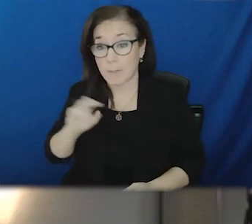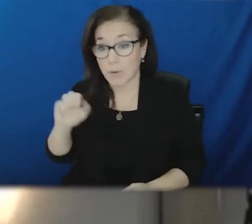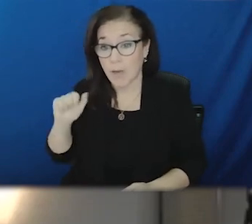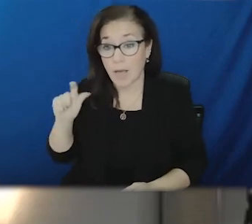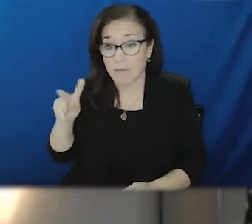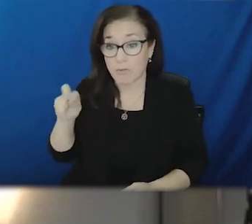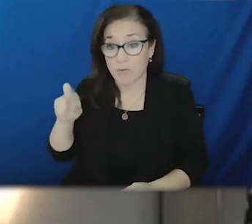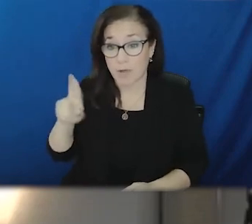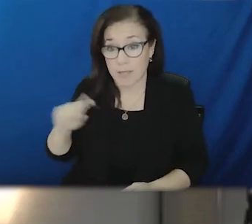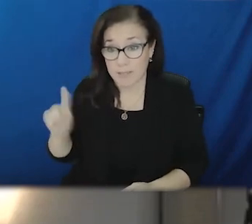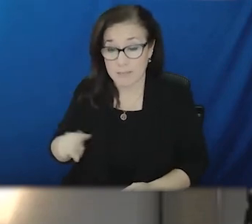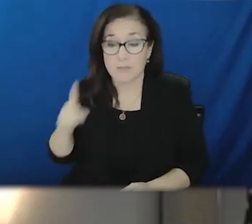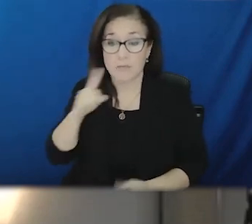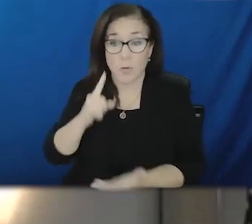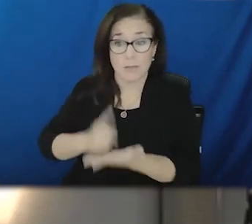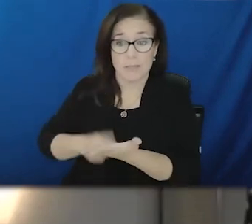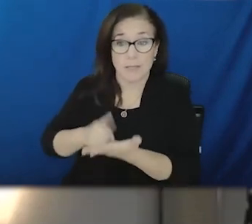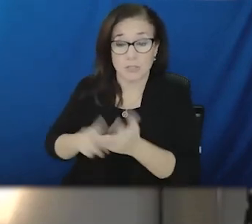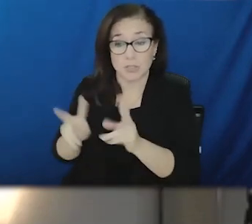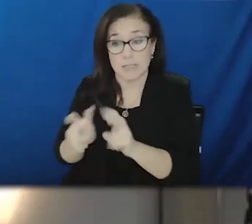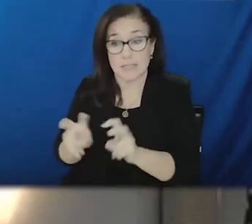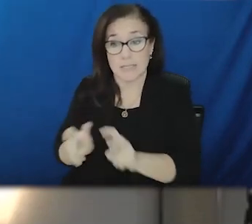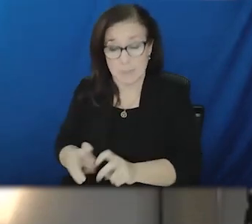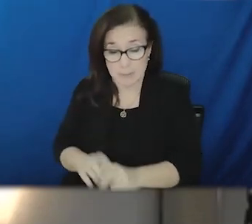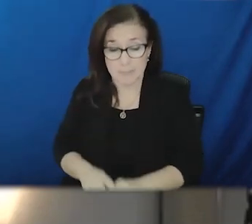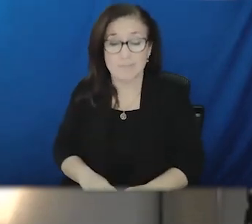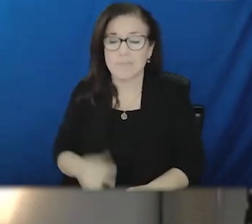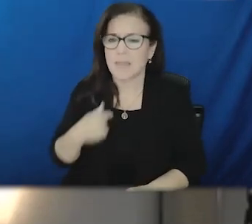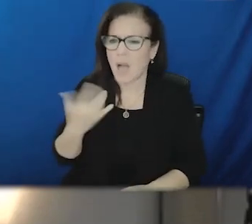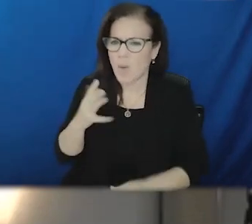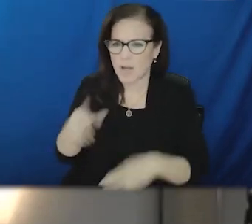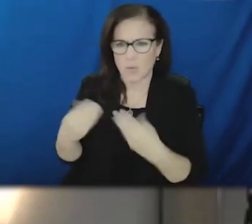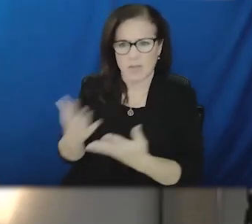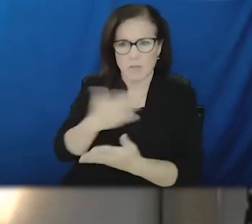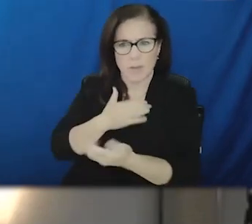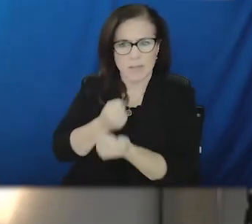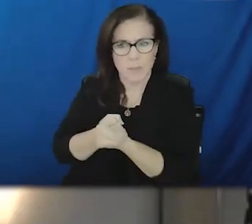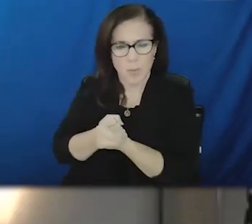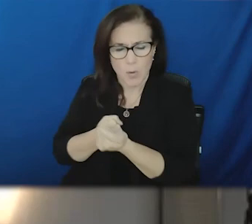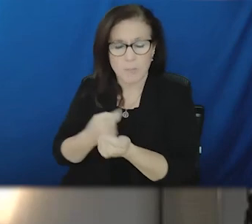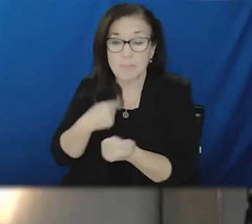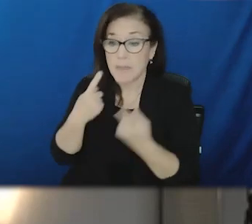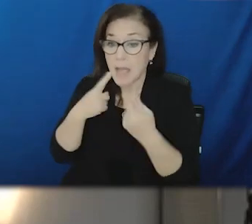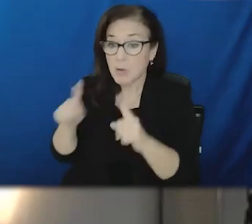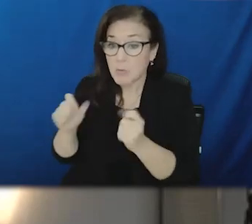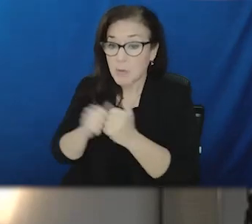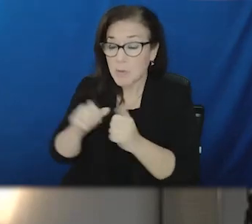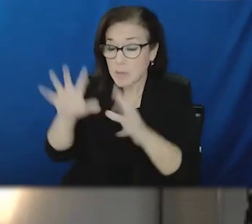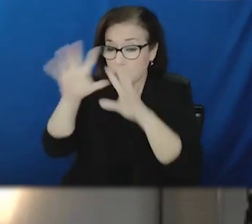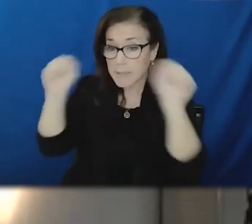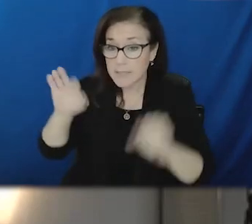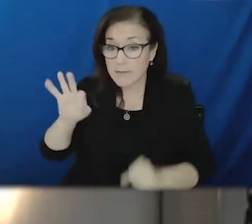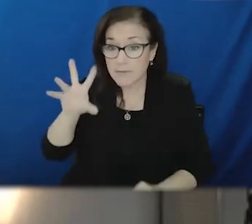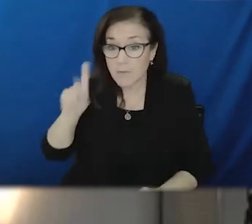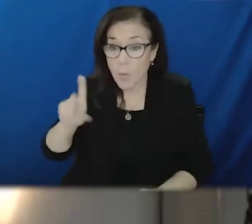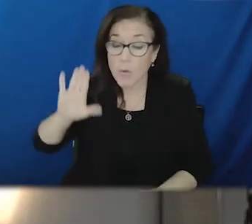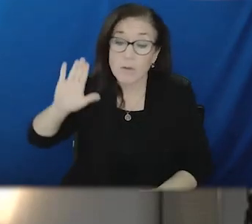want to lend my support, Ms. Larios Horton. This is so exciting. I agree with President Ford that your